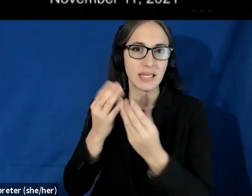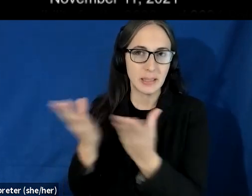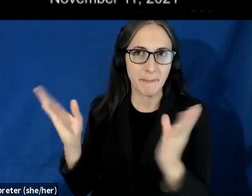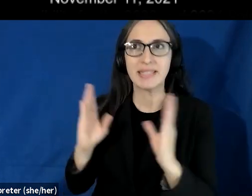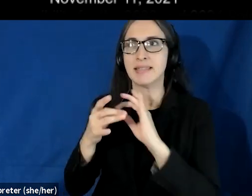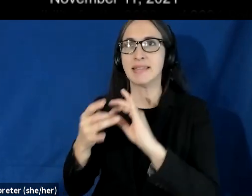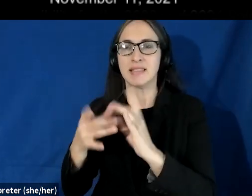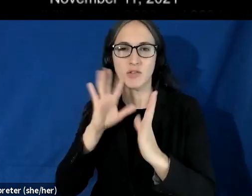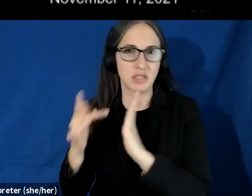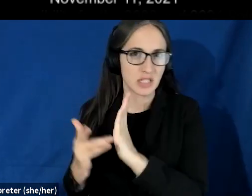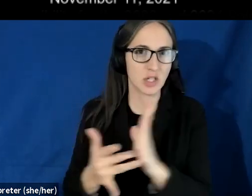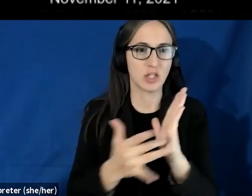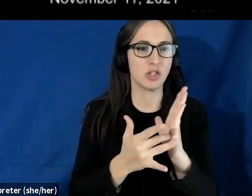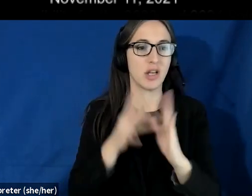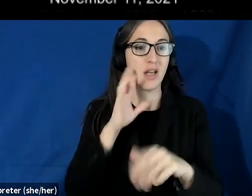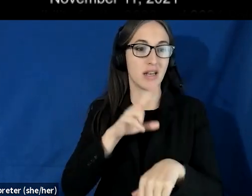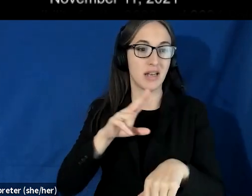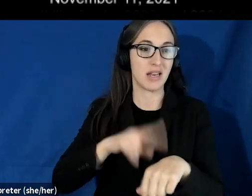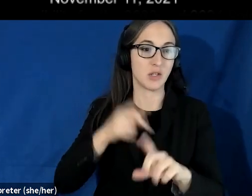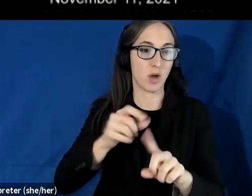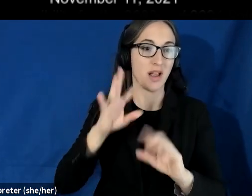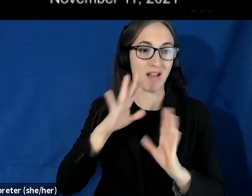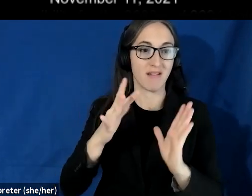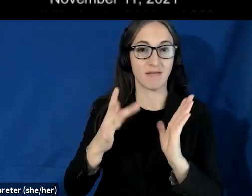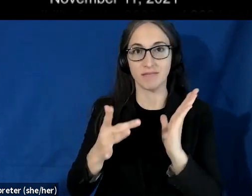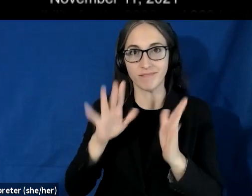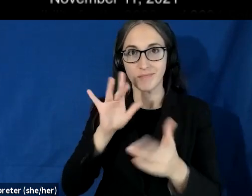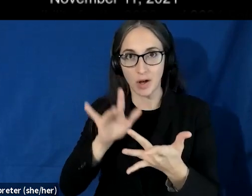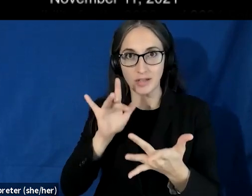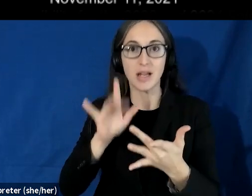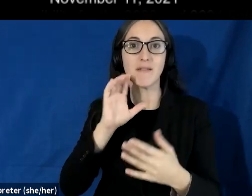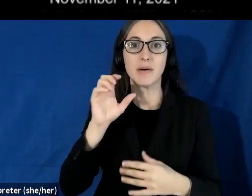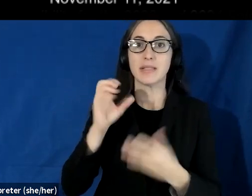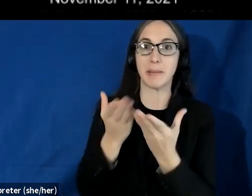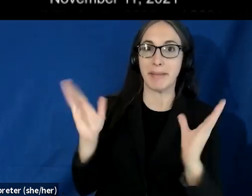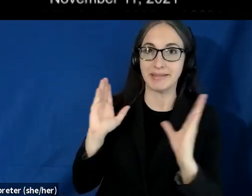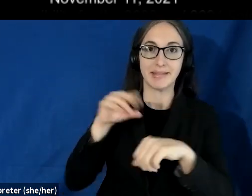Technology and a national point of contact for Iran at Space Generation Advisory Council.